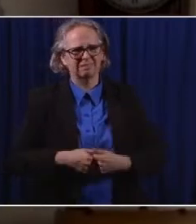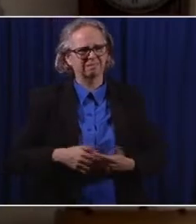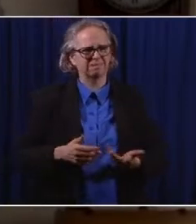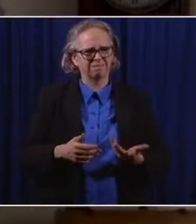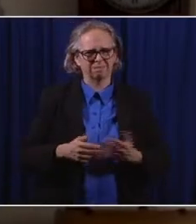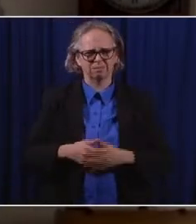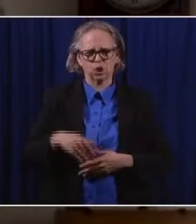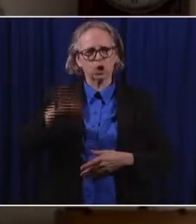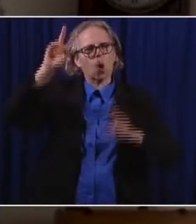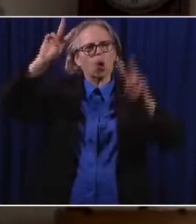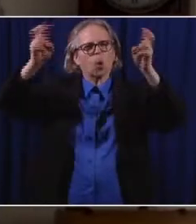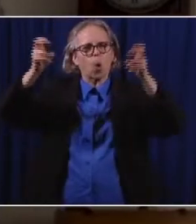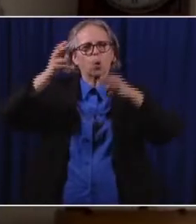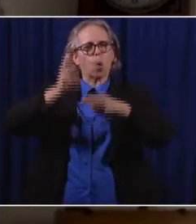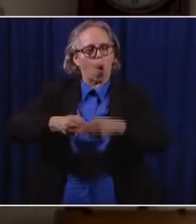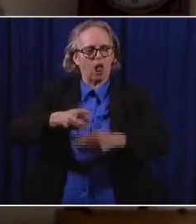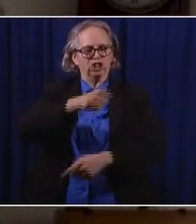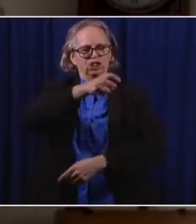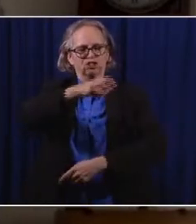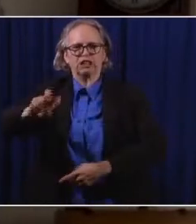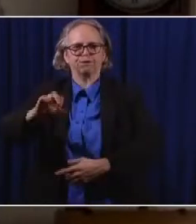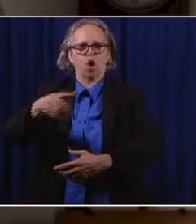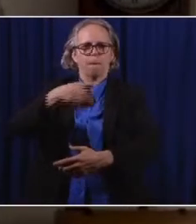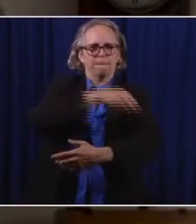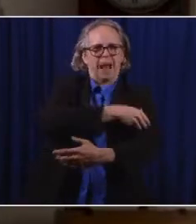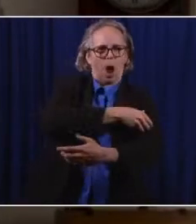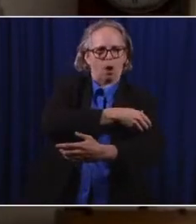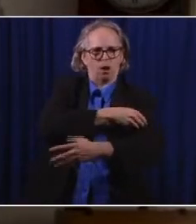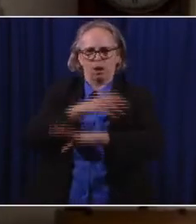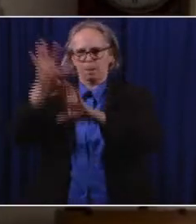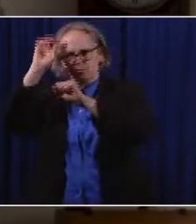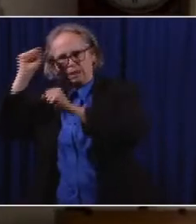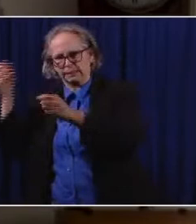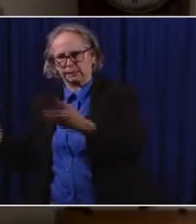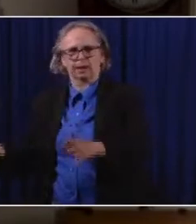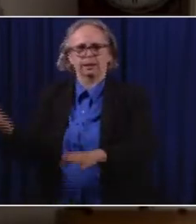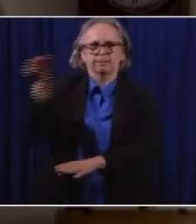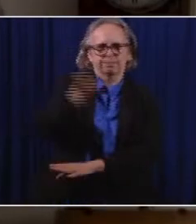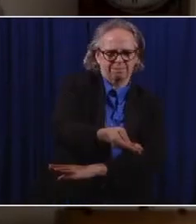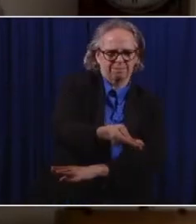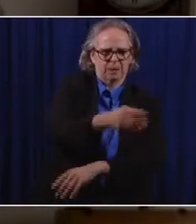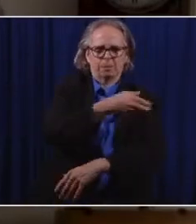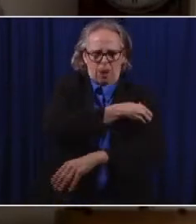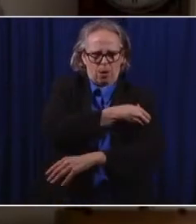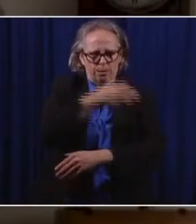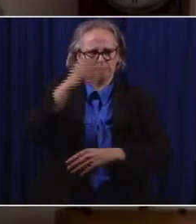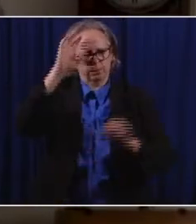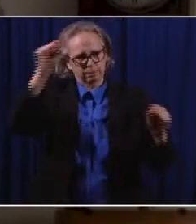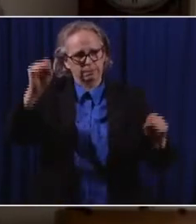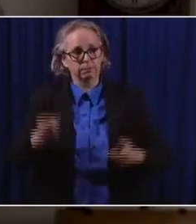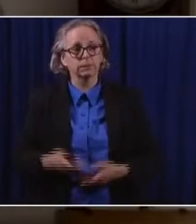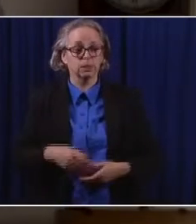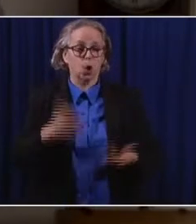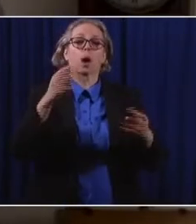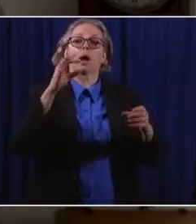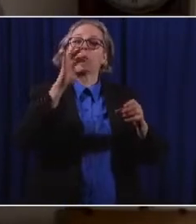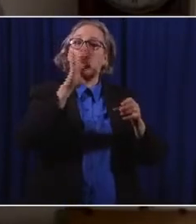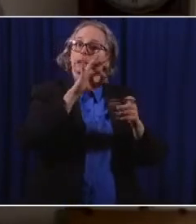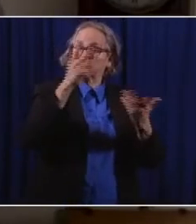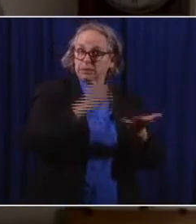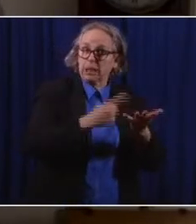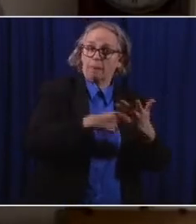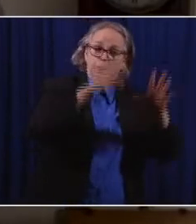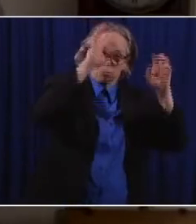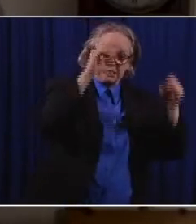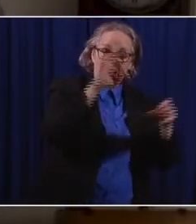Sometimes the incumbent president is reelected. Sometimes it might be an open seat. Sometimes it's a situation where the incumbent loses. But